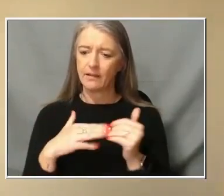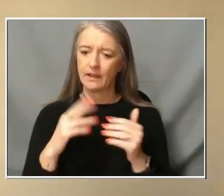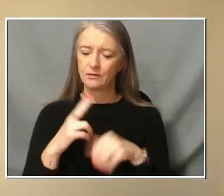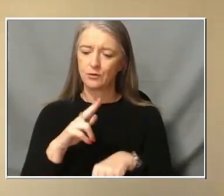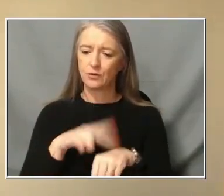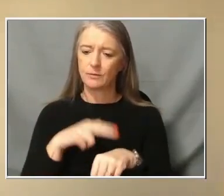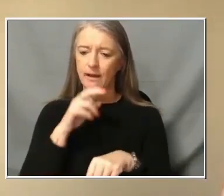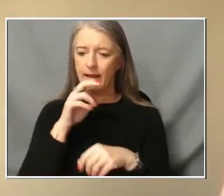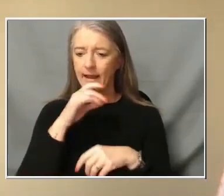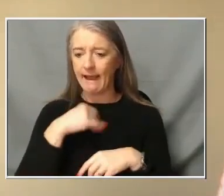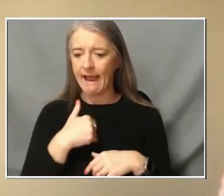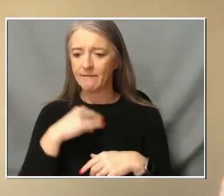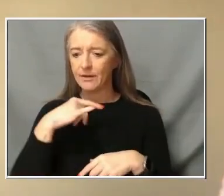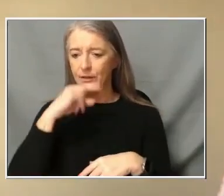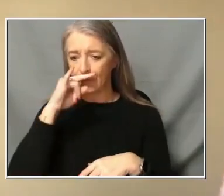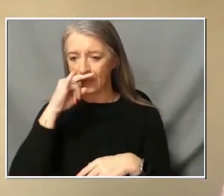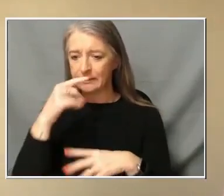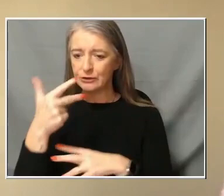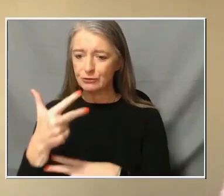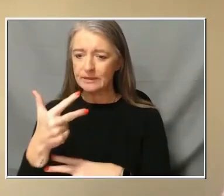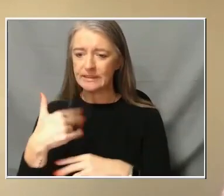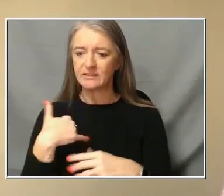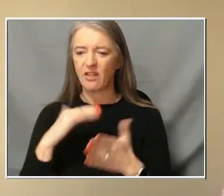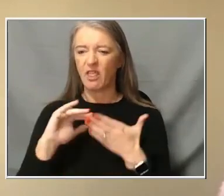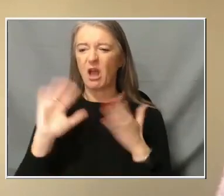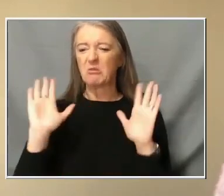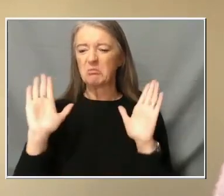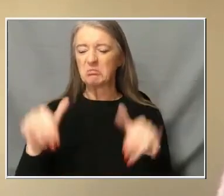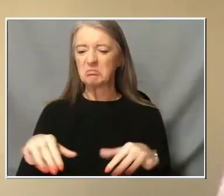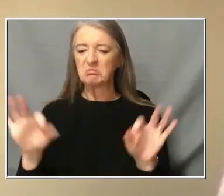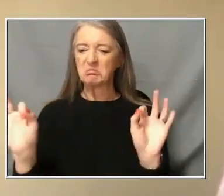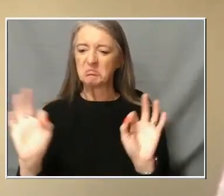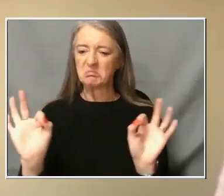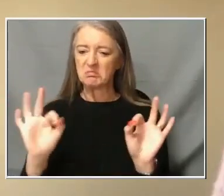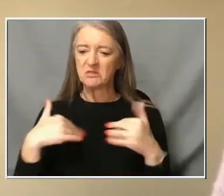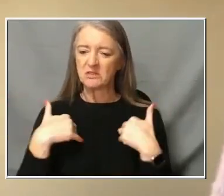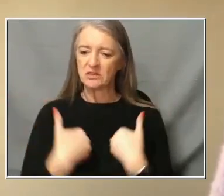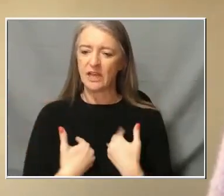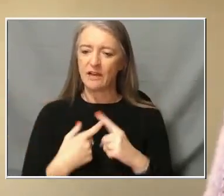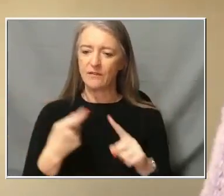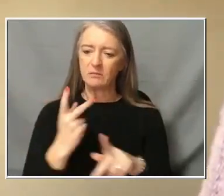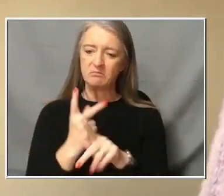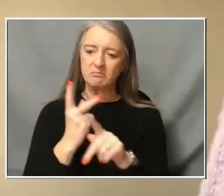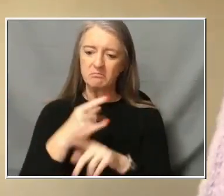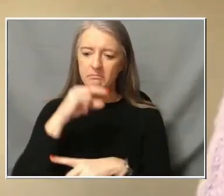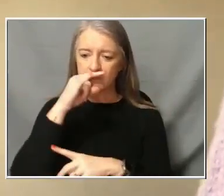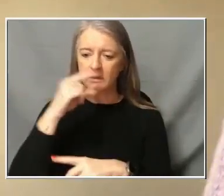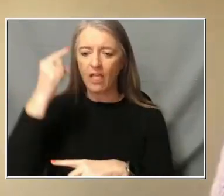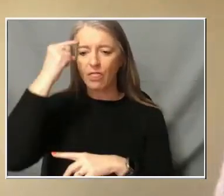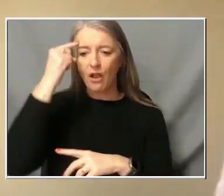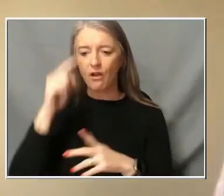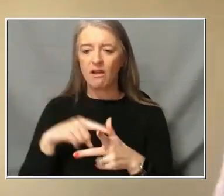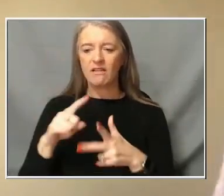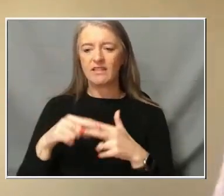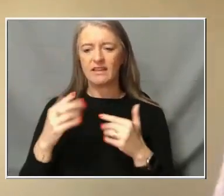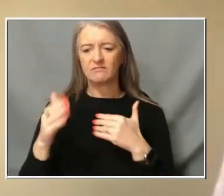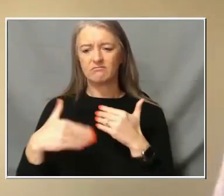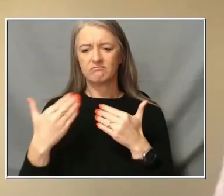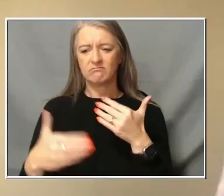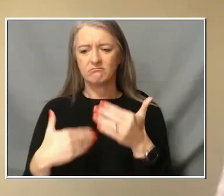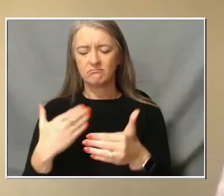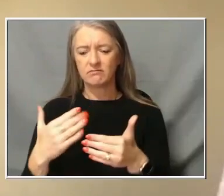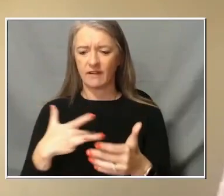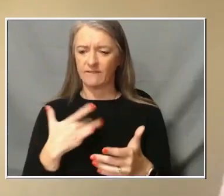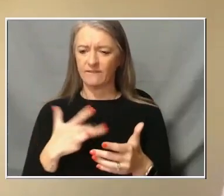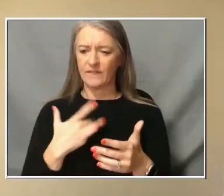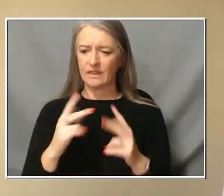3 kids, so kind of just dismissed it as just being run down from that. And then after a while, just started